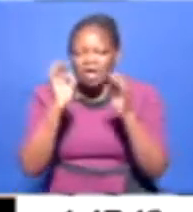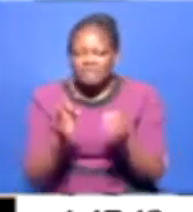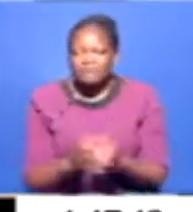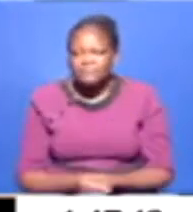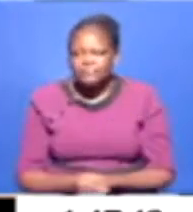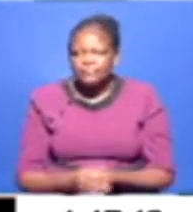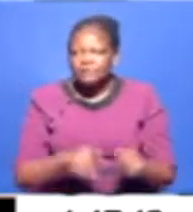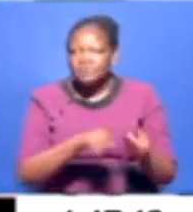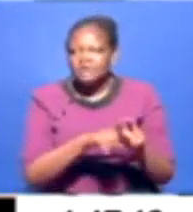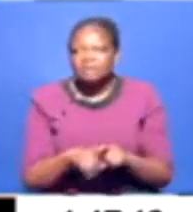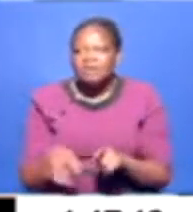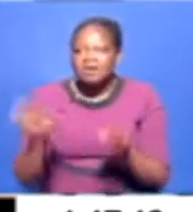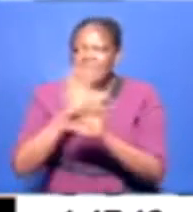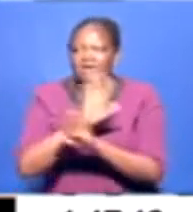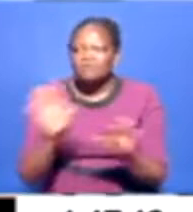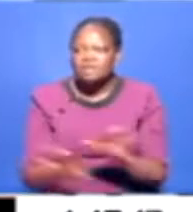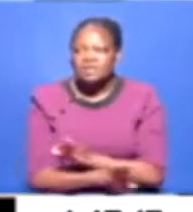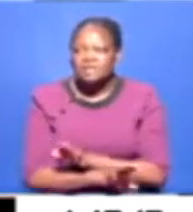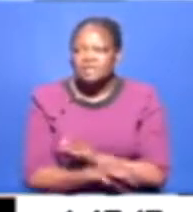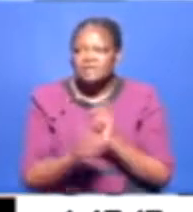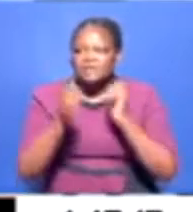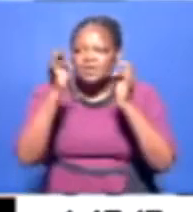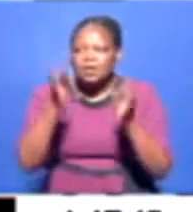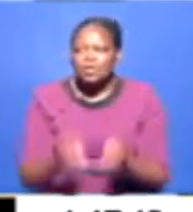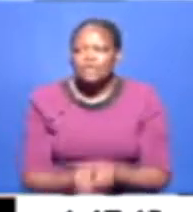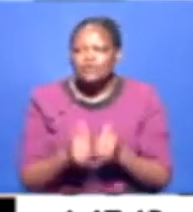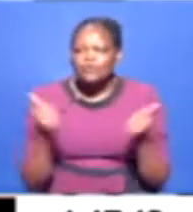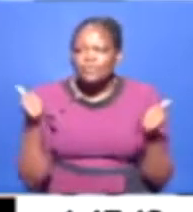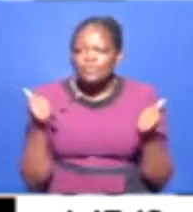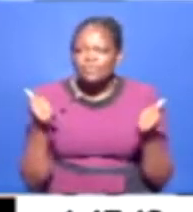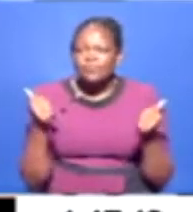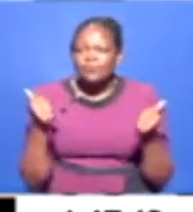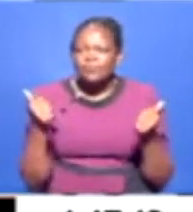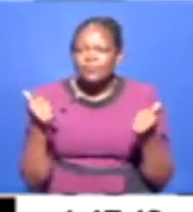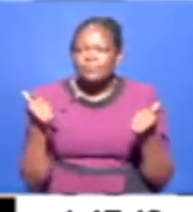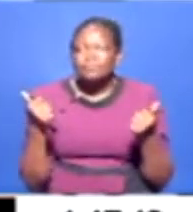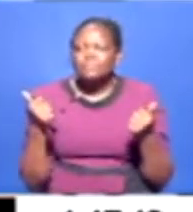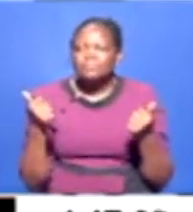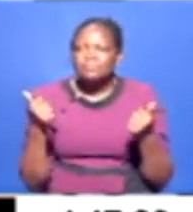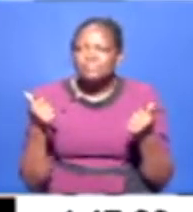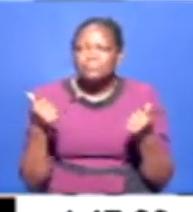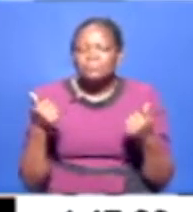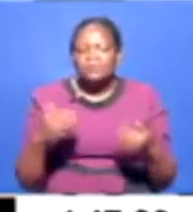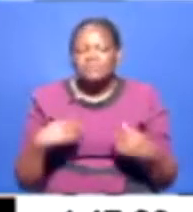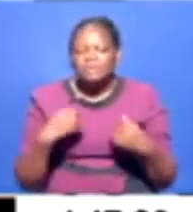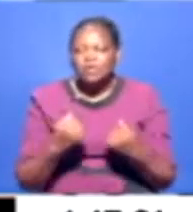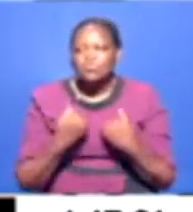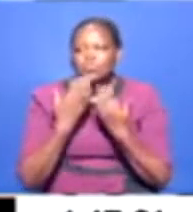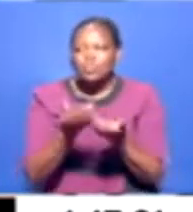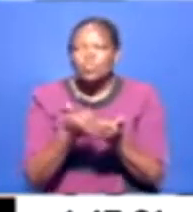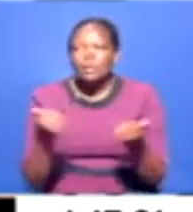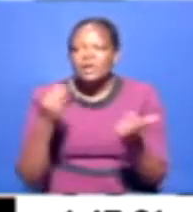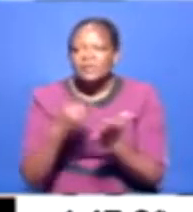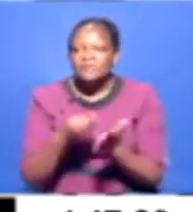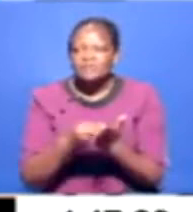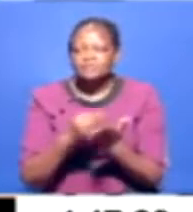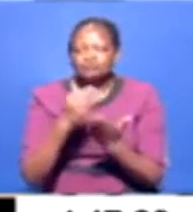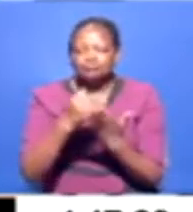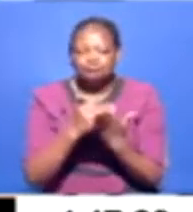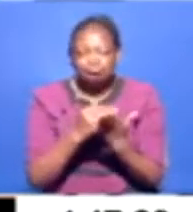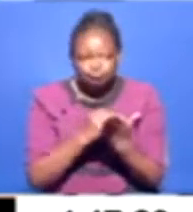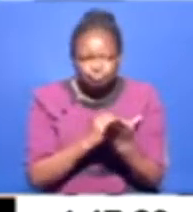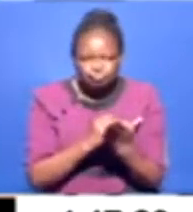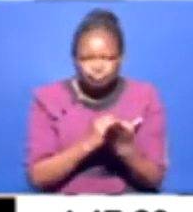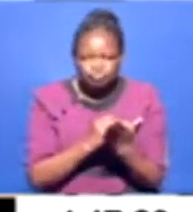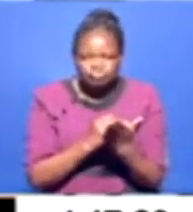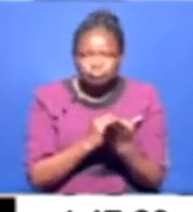if everything has been accounted for, has been recorded, has been presented well in the financial statements, were the